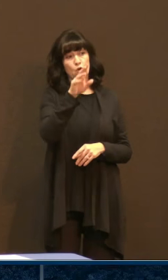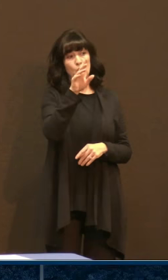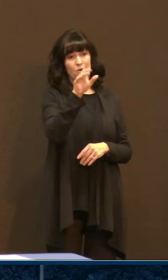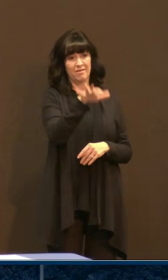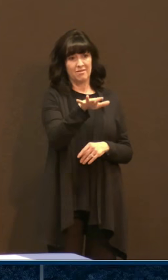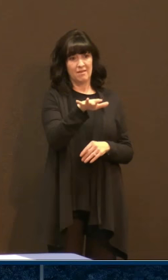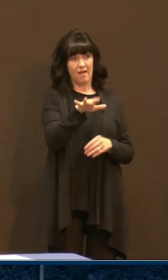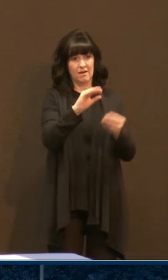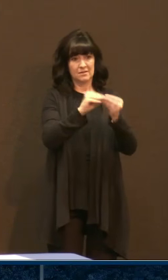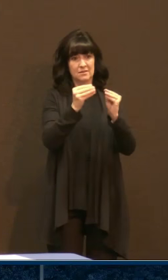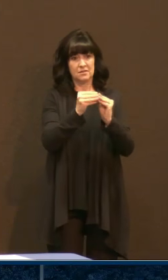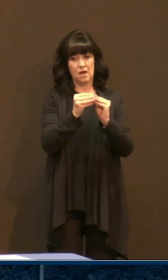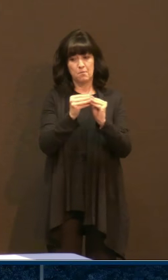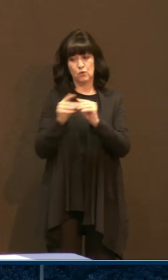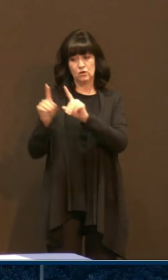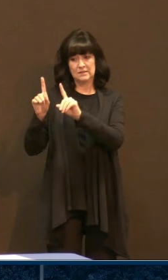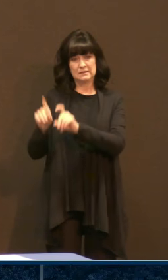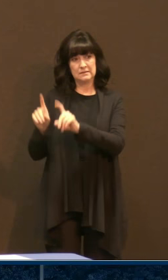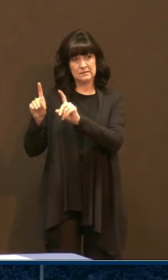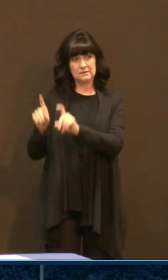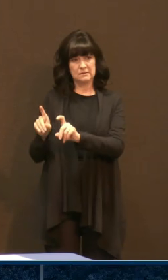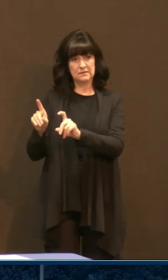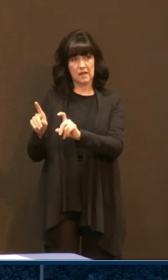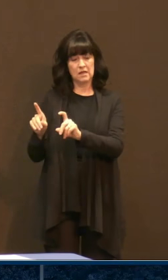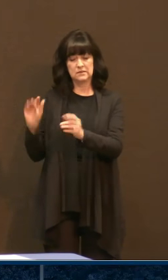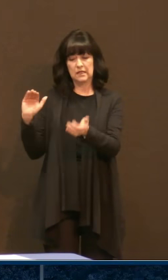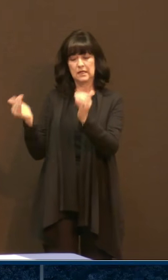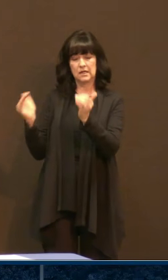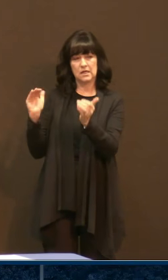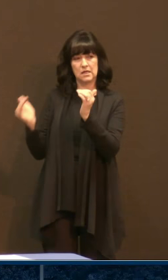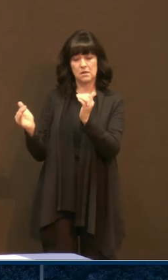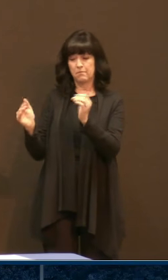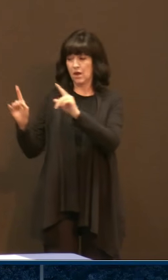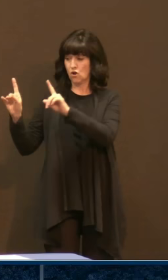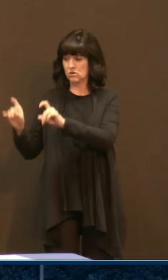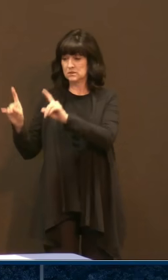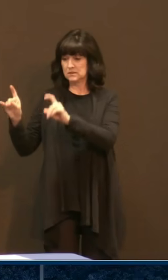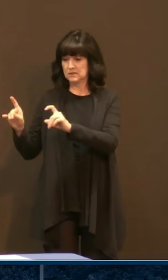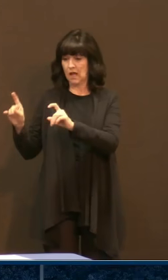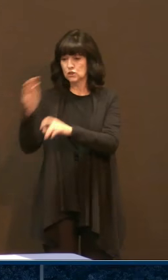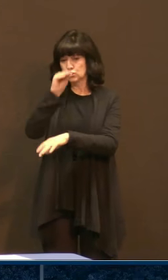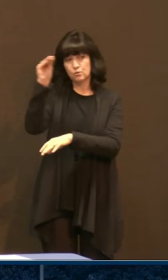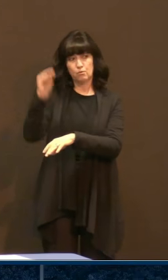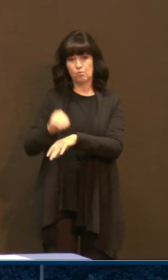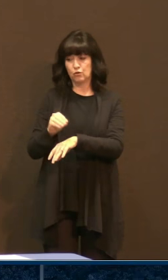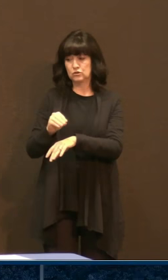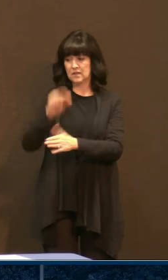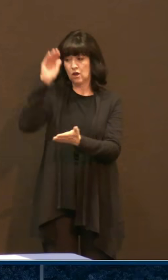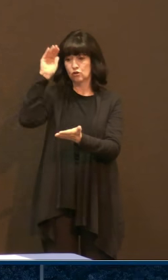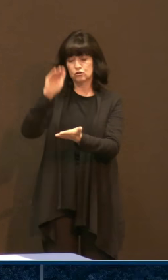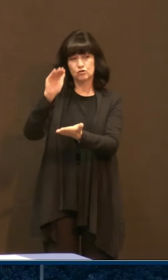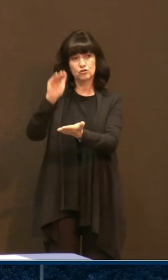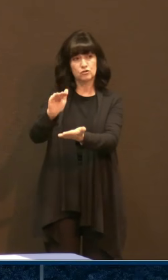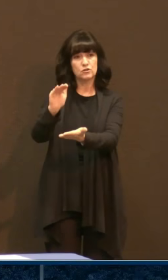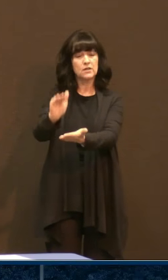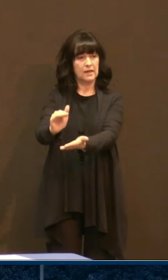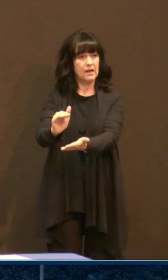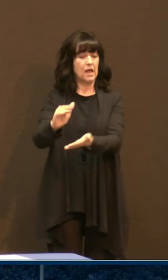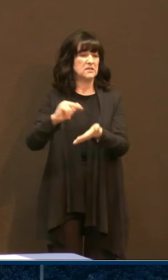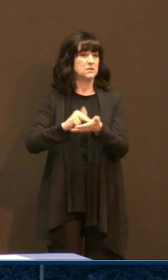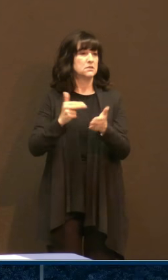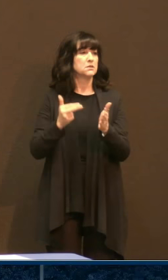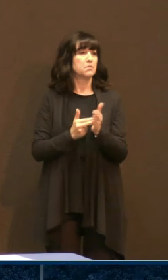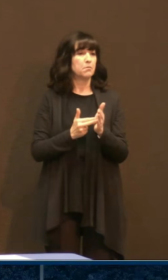being tested is declining and is lower. So we actually have fewer cases as a percentage of the population